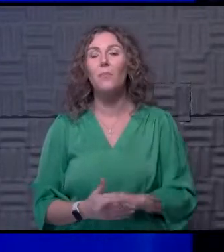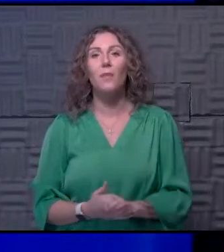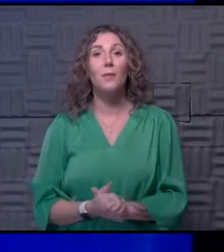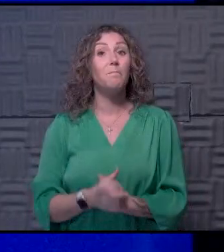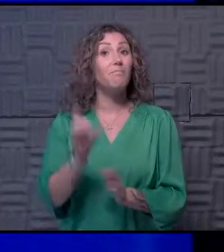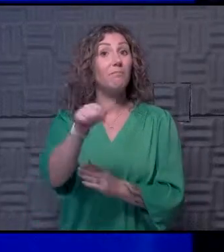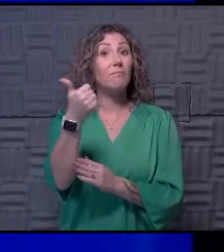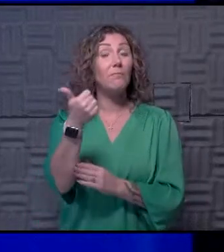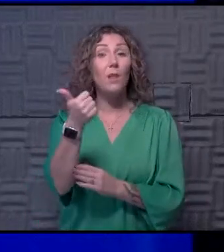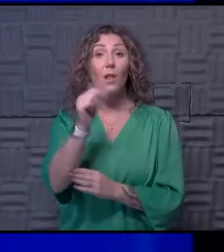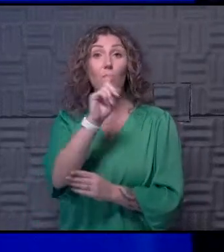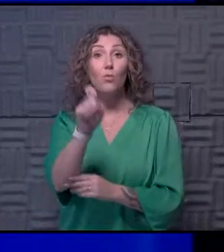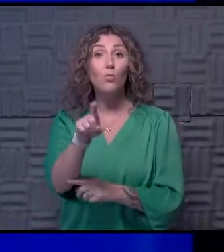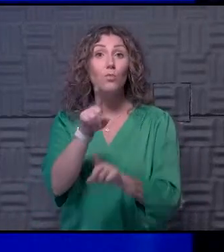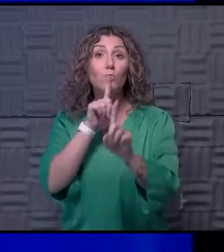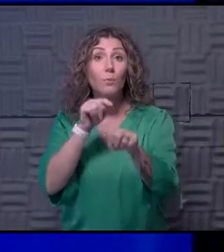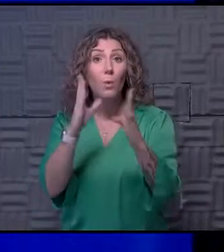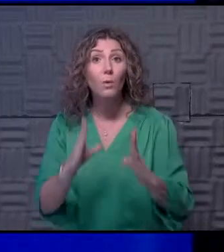Other questions from reporters?